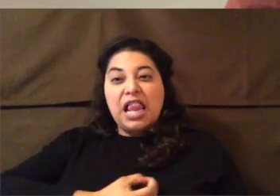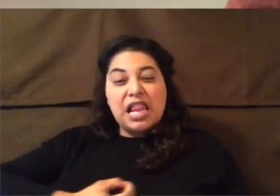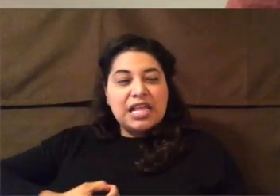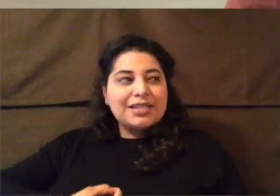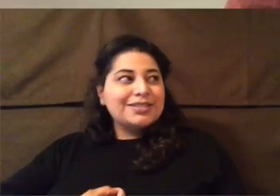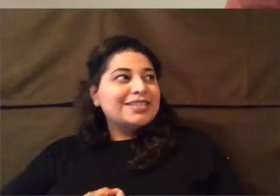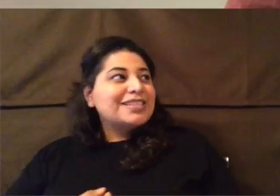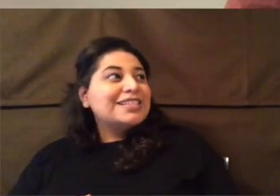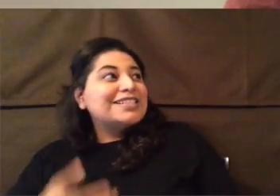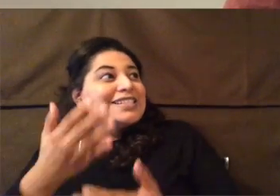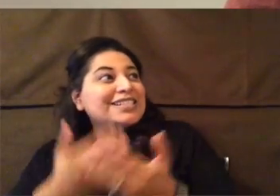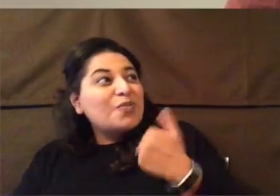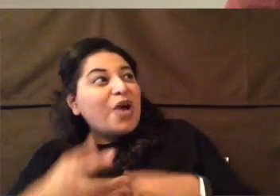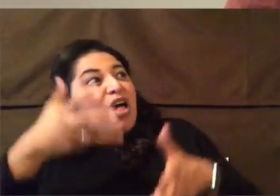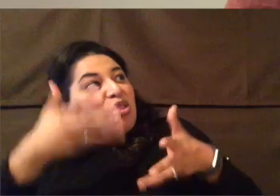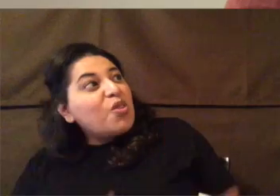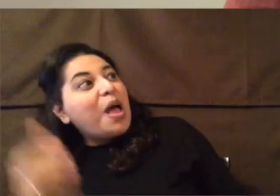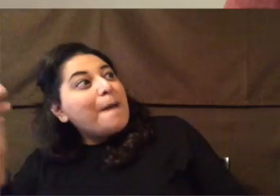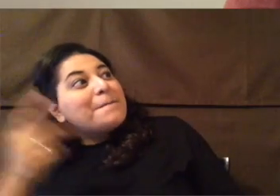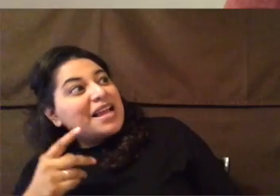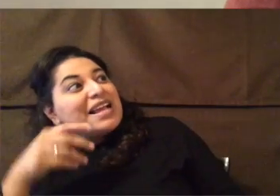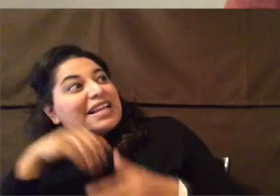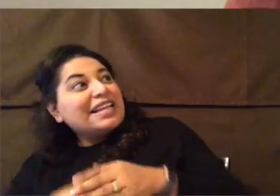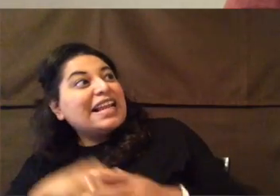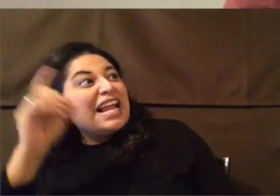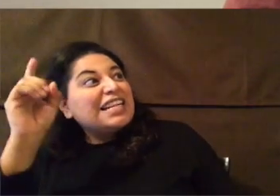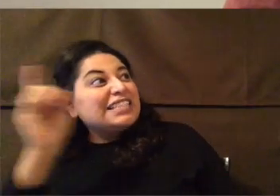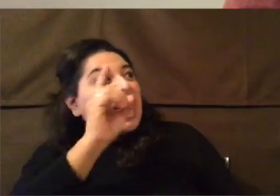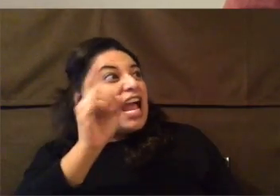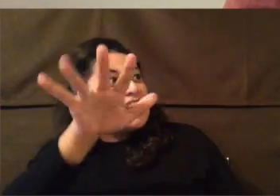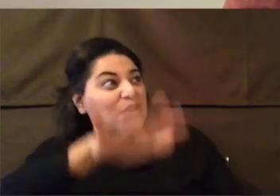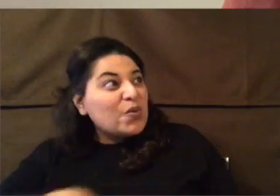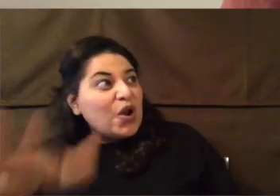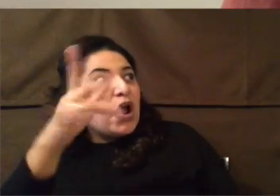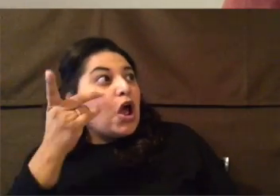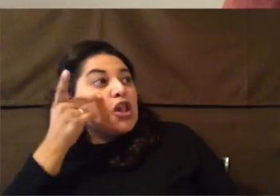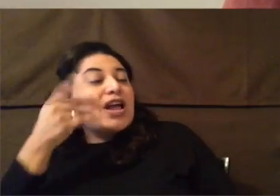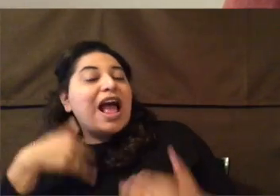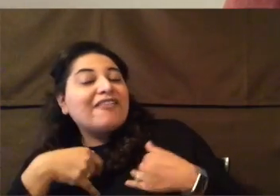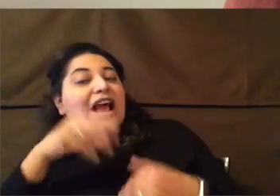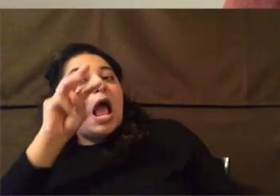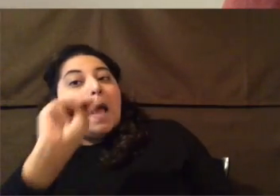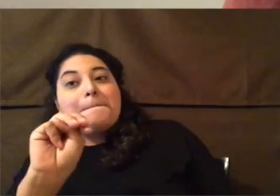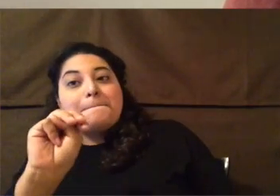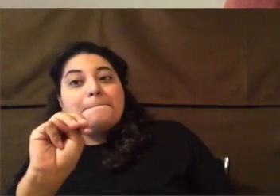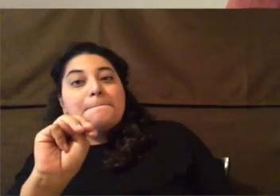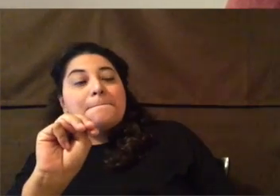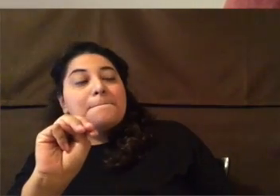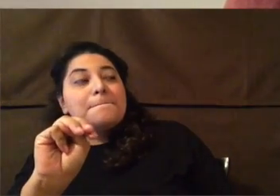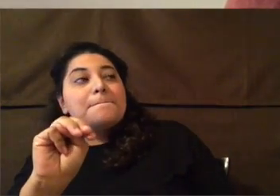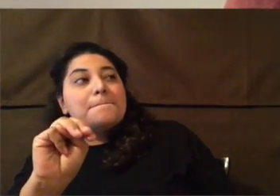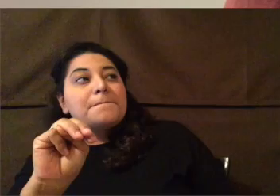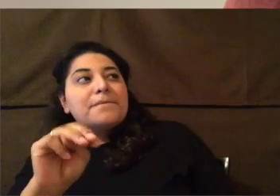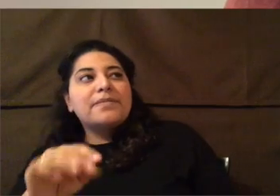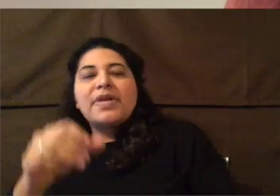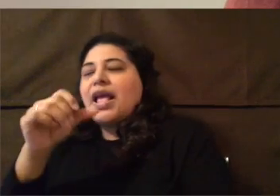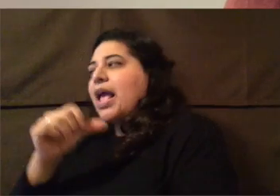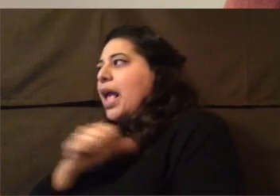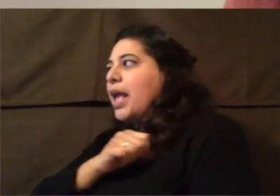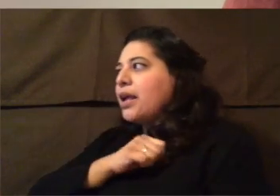gold medallion. "Someone lost this back there in Dinosaur Land. Look, there's a letter M